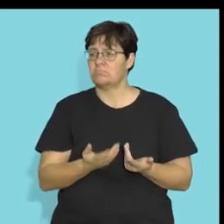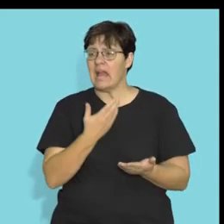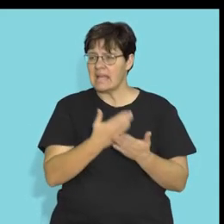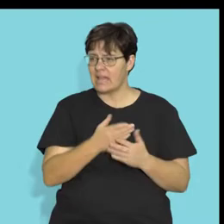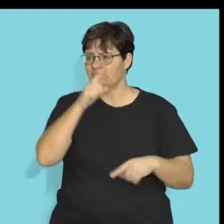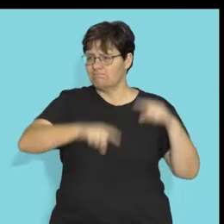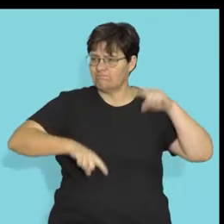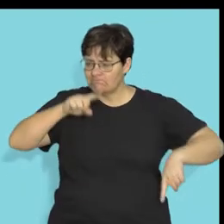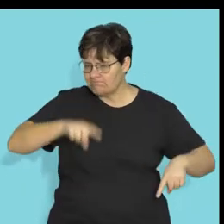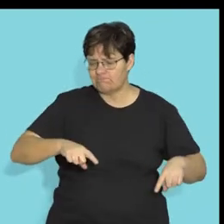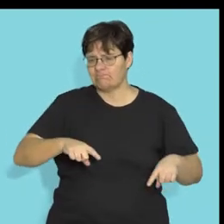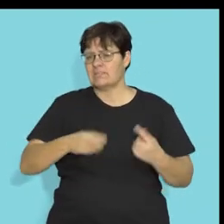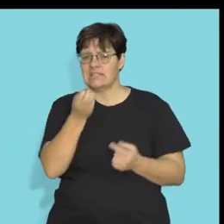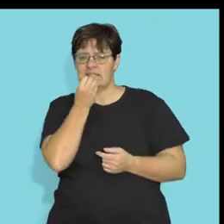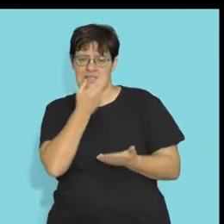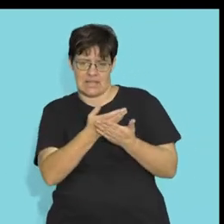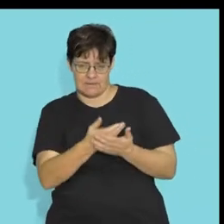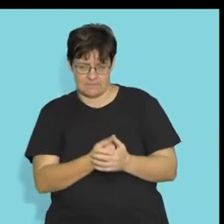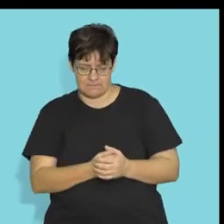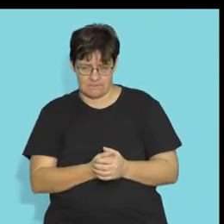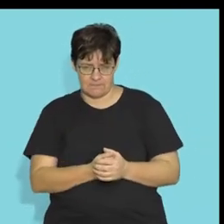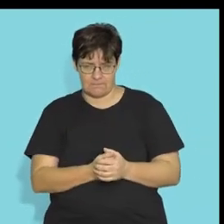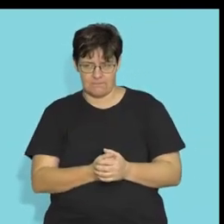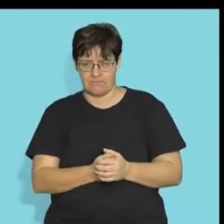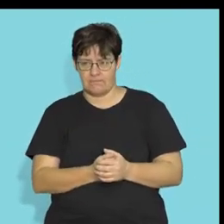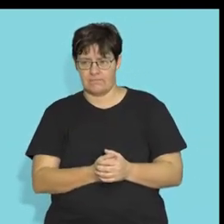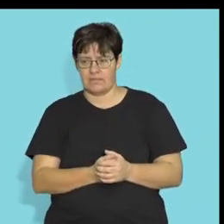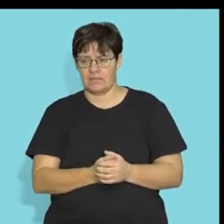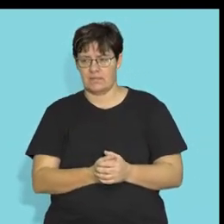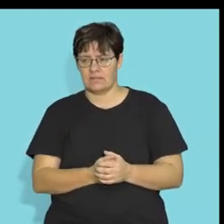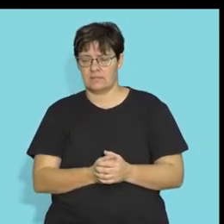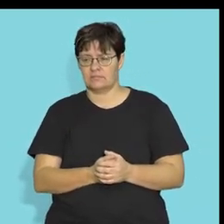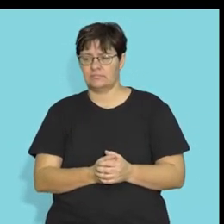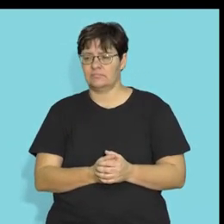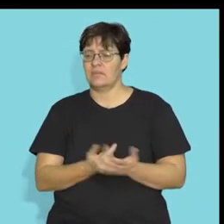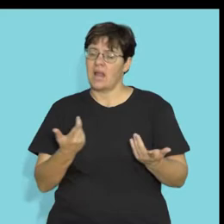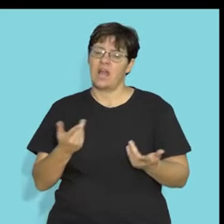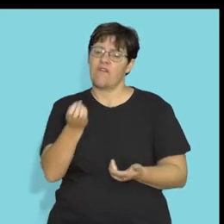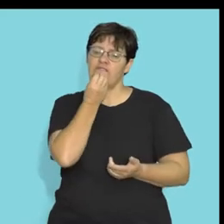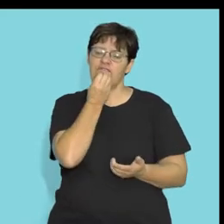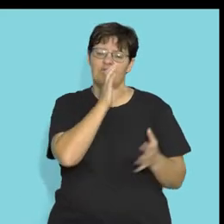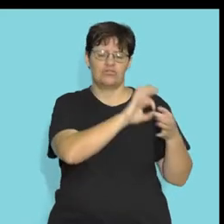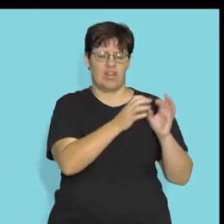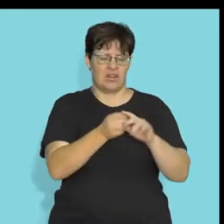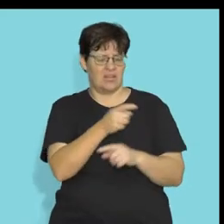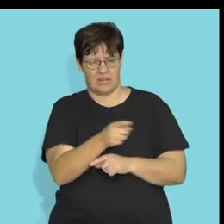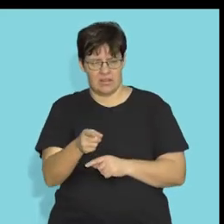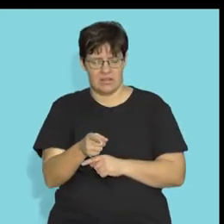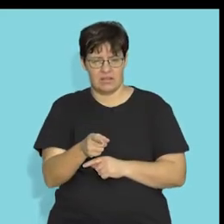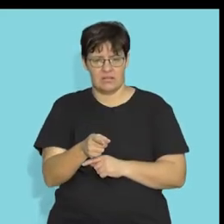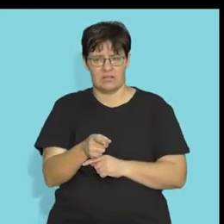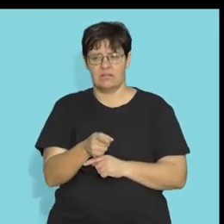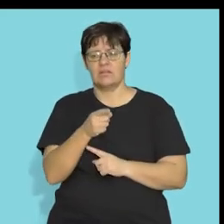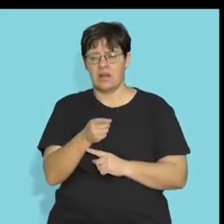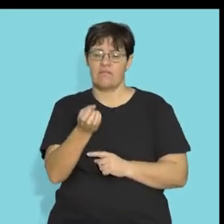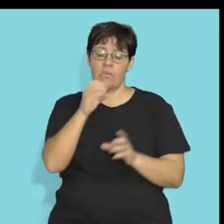consume various different types of primary consumers. This means that unlike a food chain,